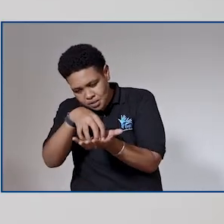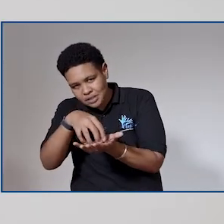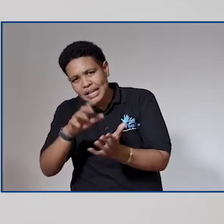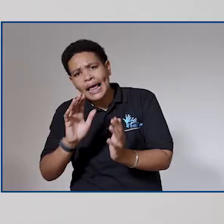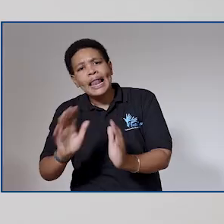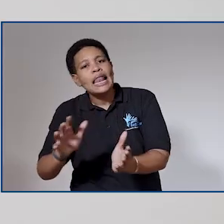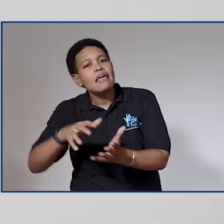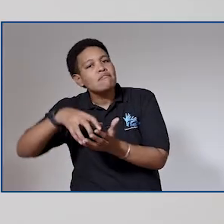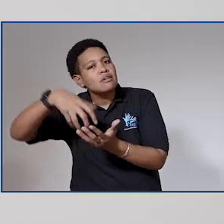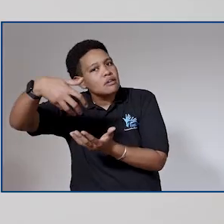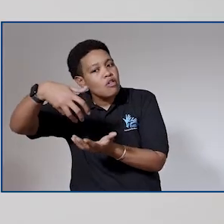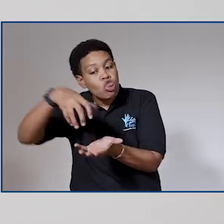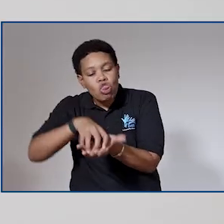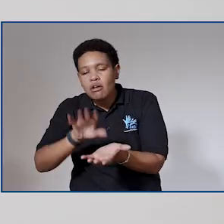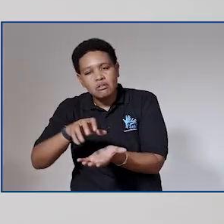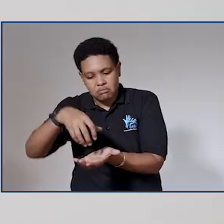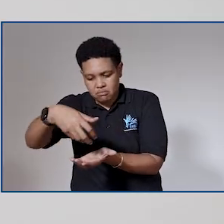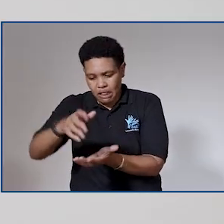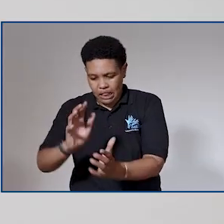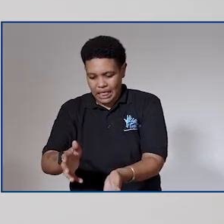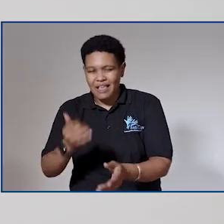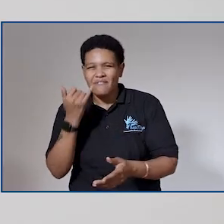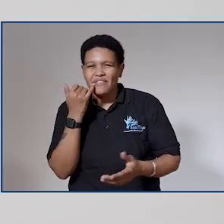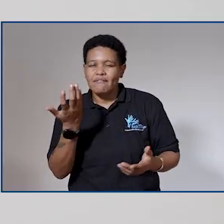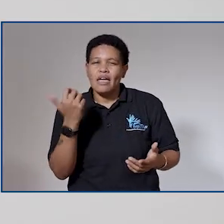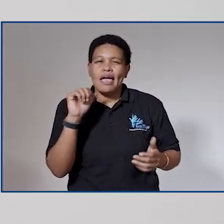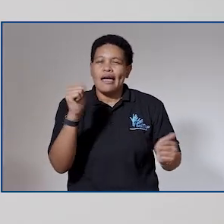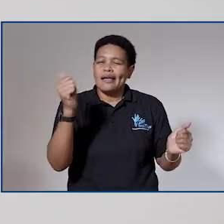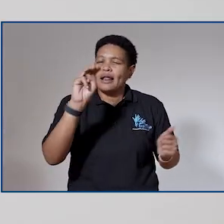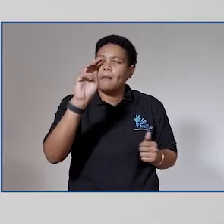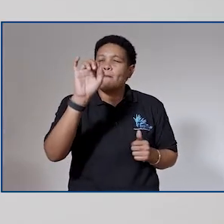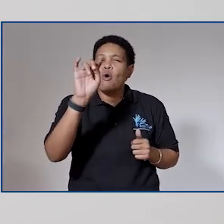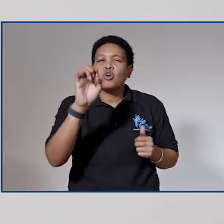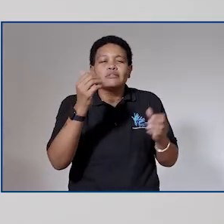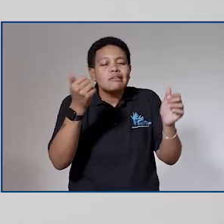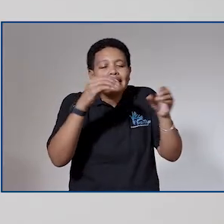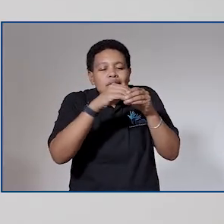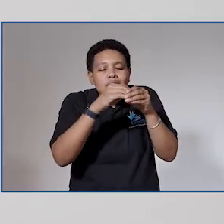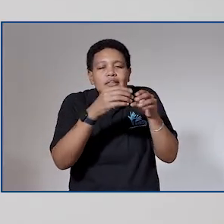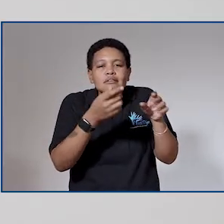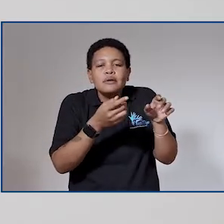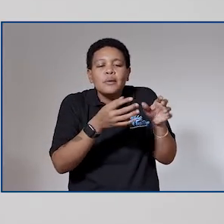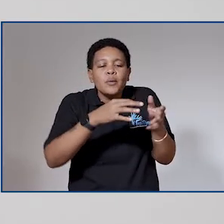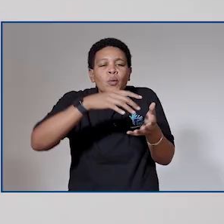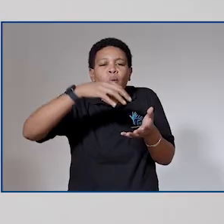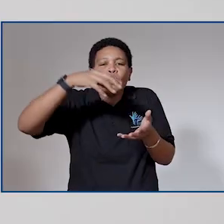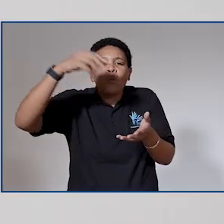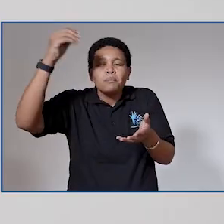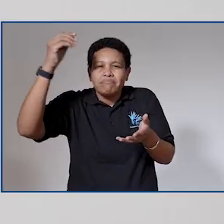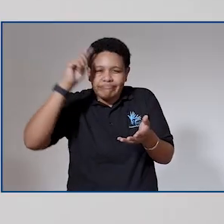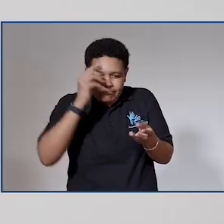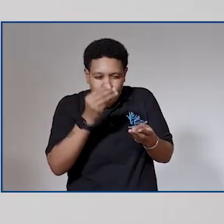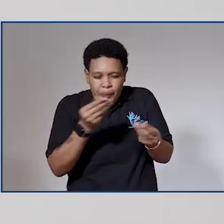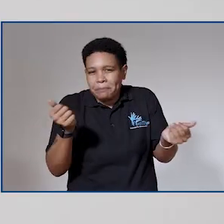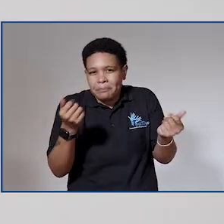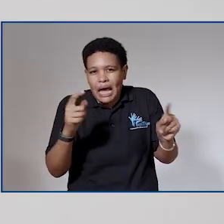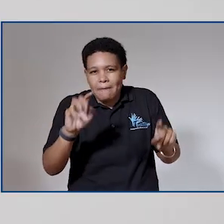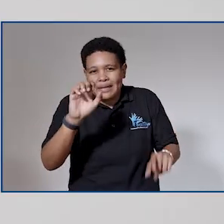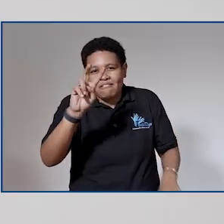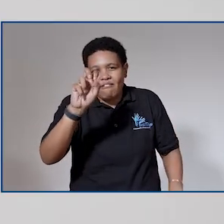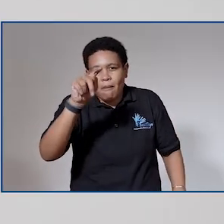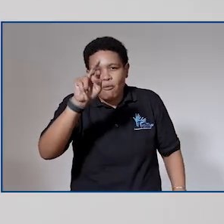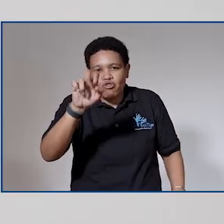open so that if there's any moisture in the hearing aid, it can evaporate. So parents, guard the hearing